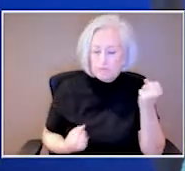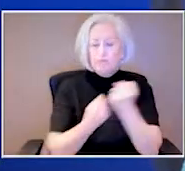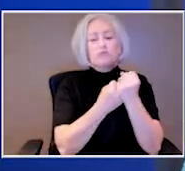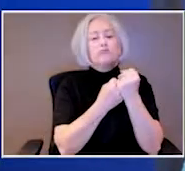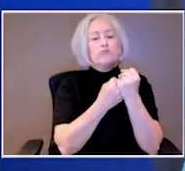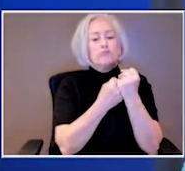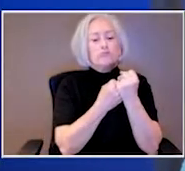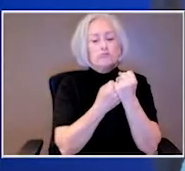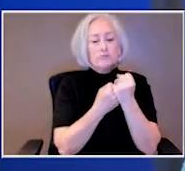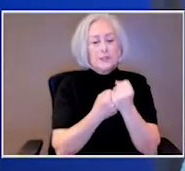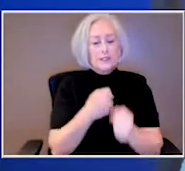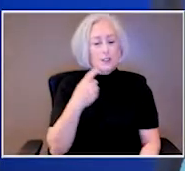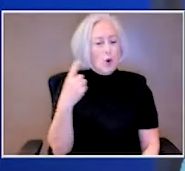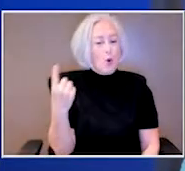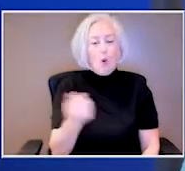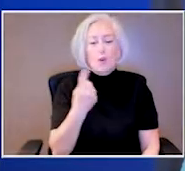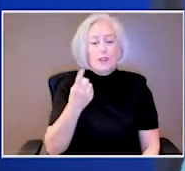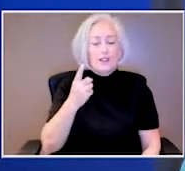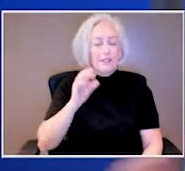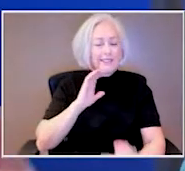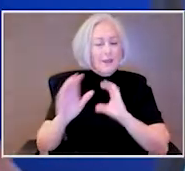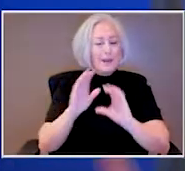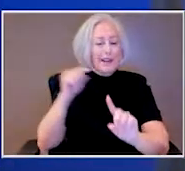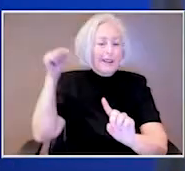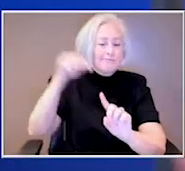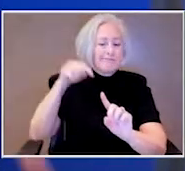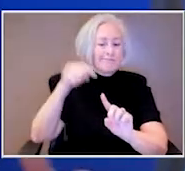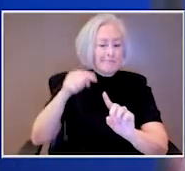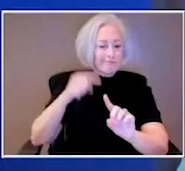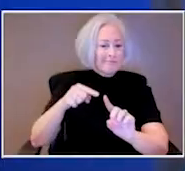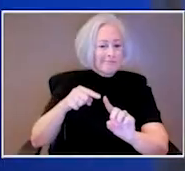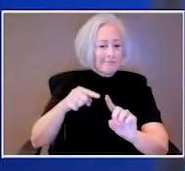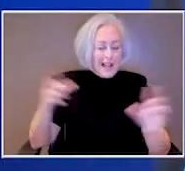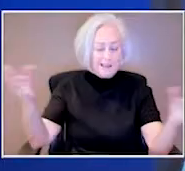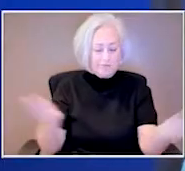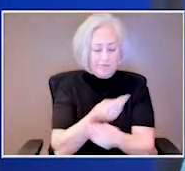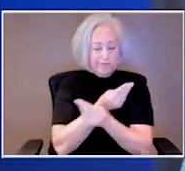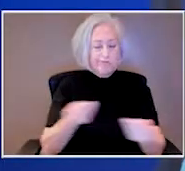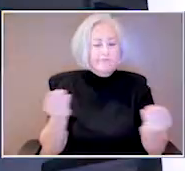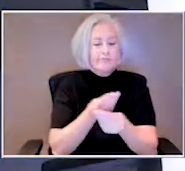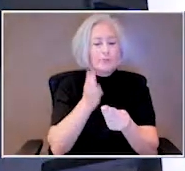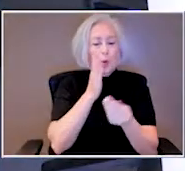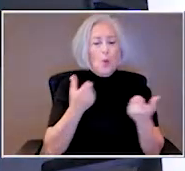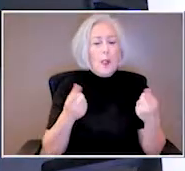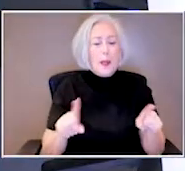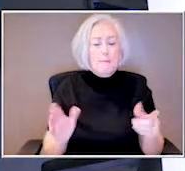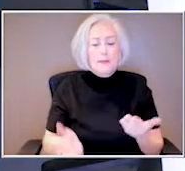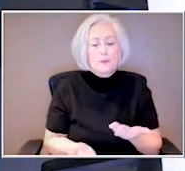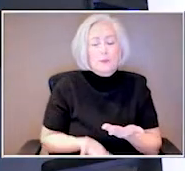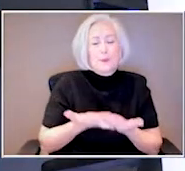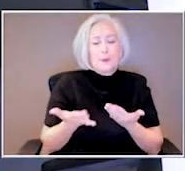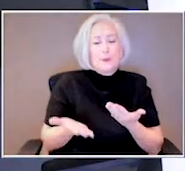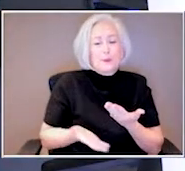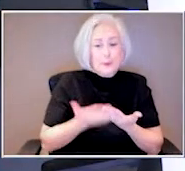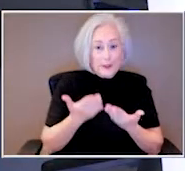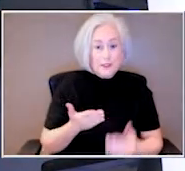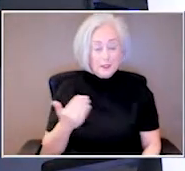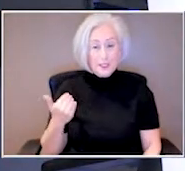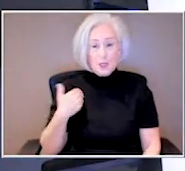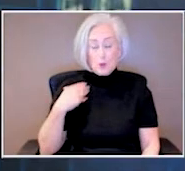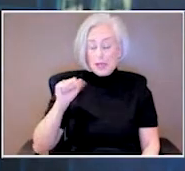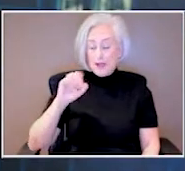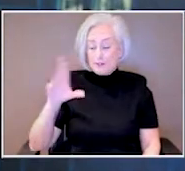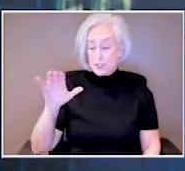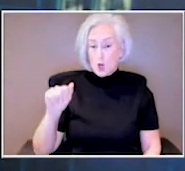all you have to do is communicate, and it goes both ways so easily. We have a sarcoma tumor board, for example, that meets